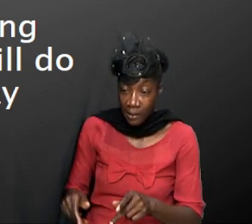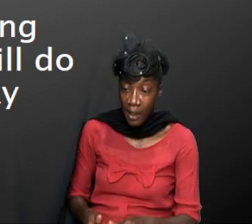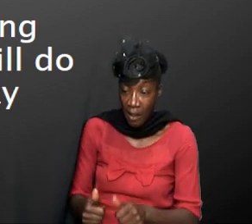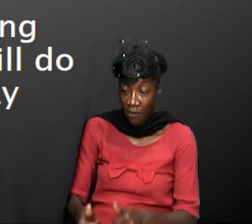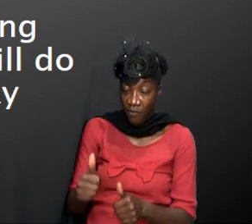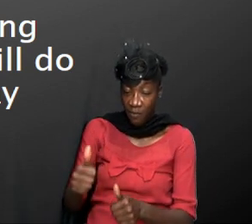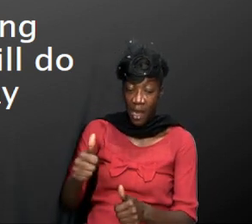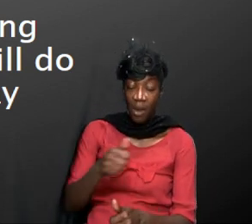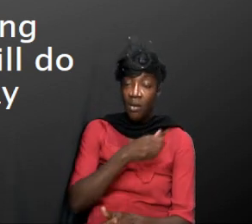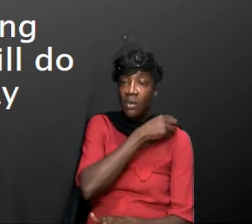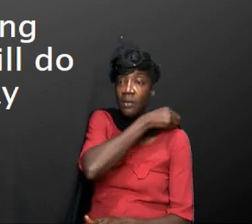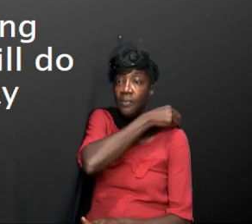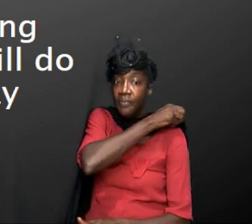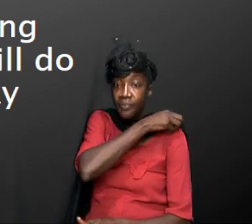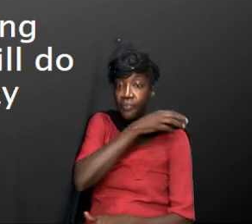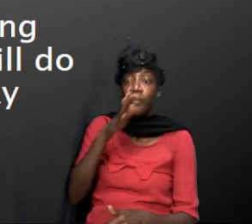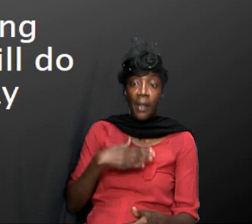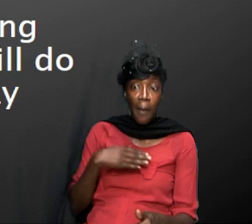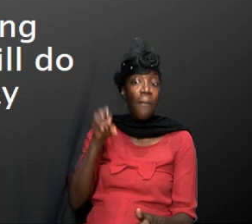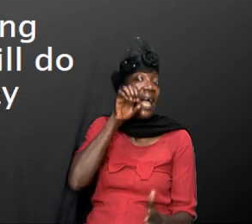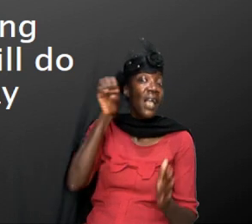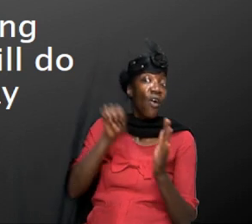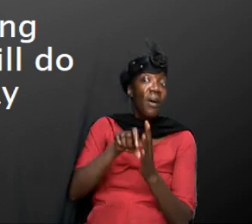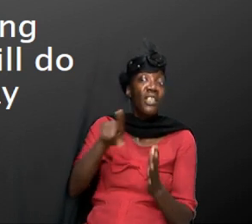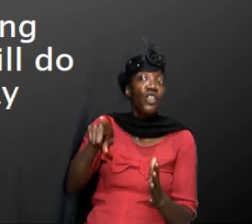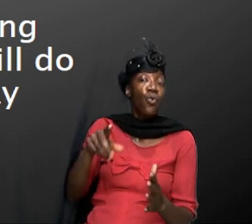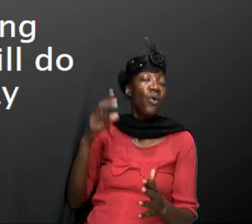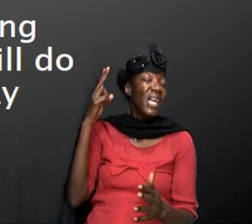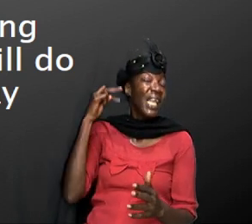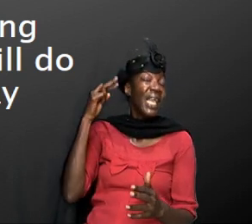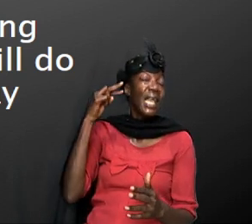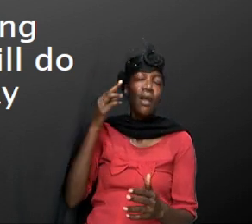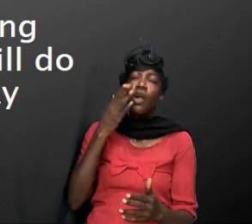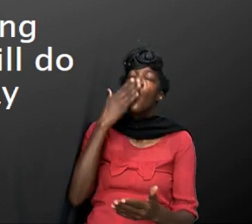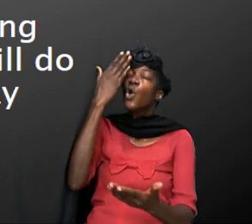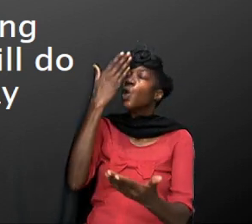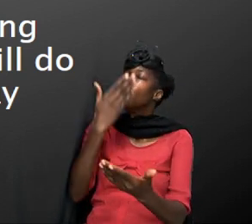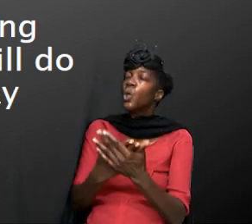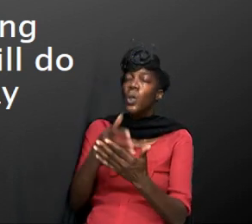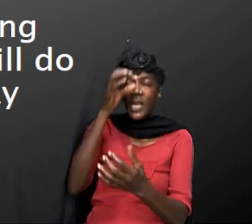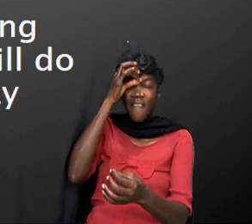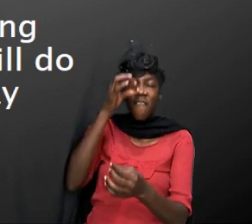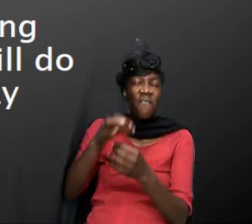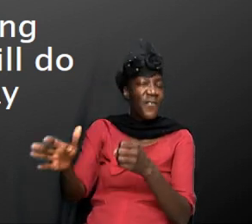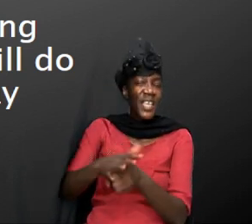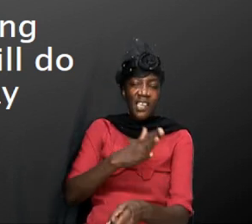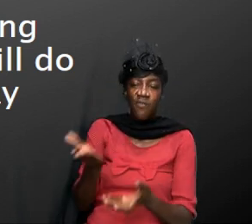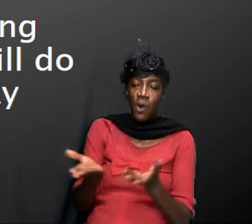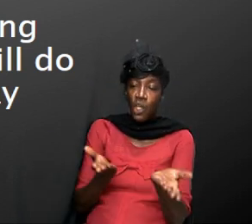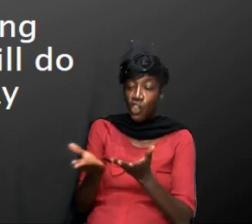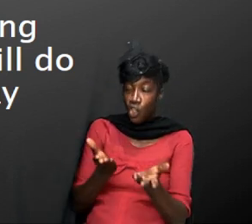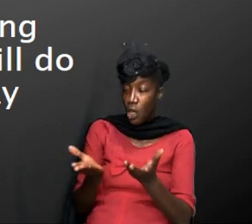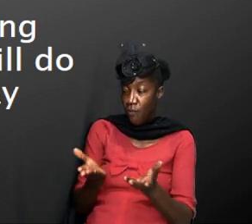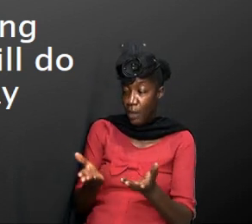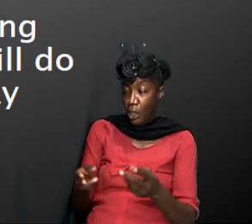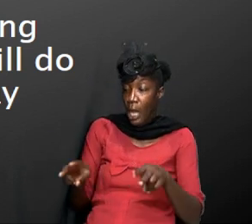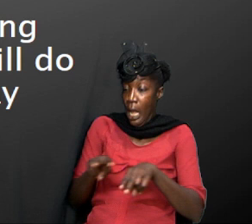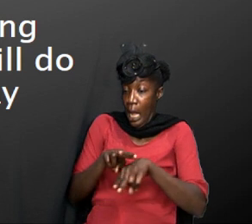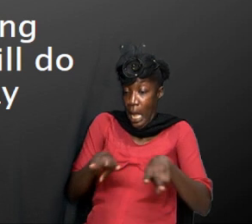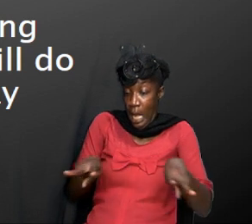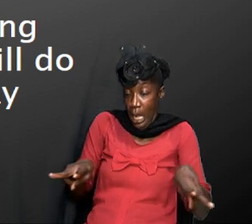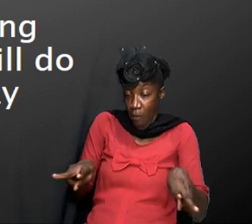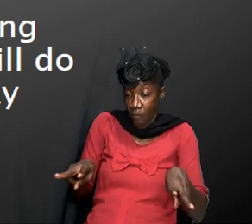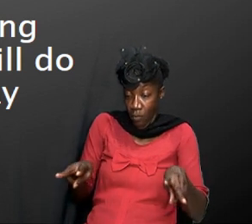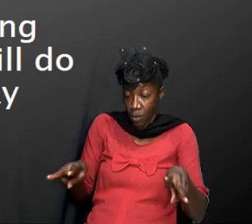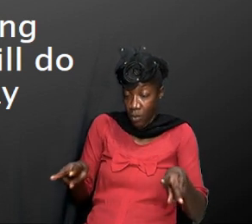will hear at the end of the day, well done, thou good and faithful servant. But we have to walk according